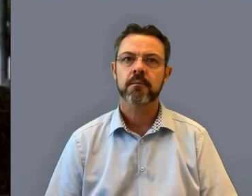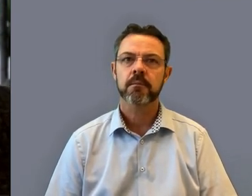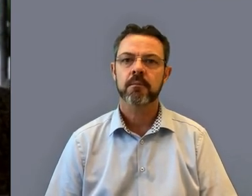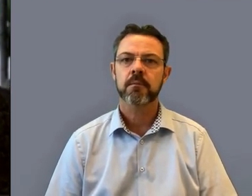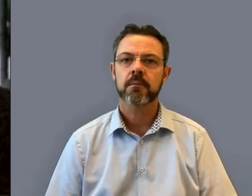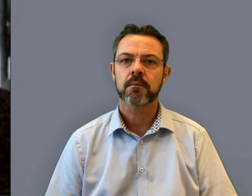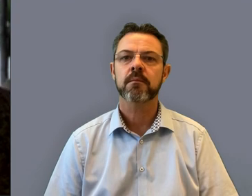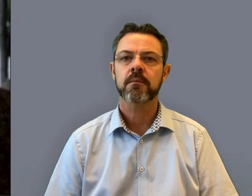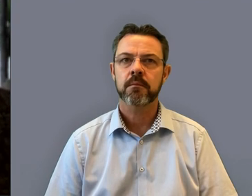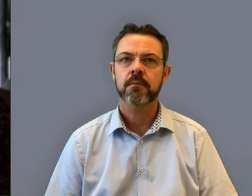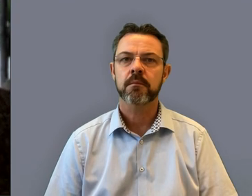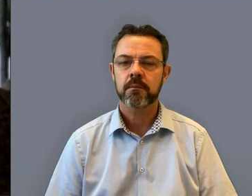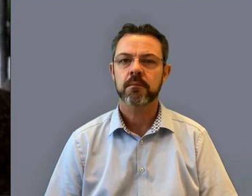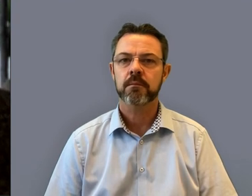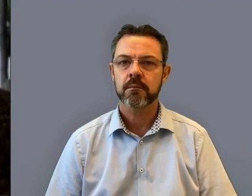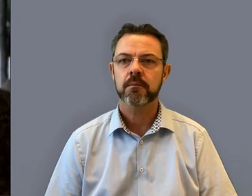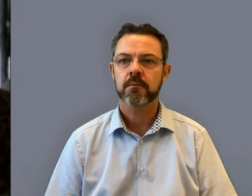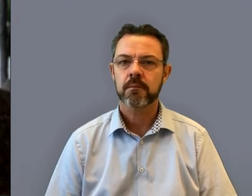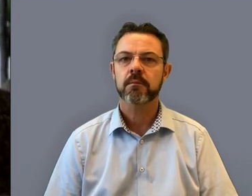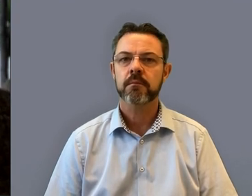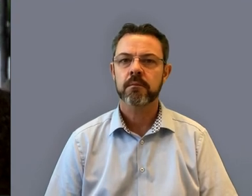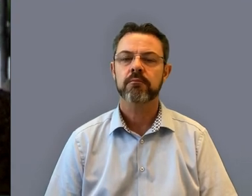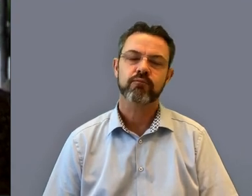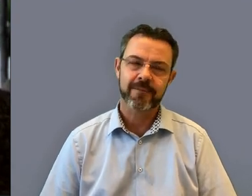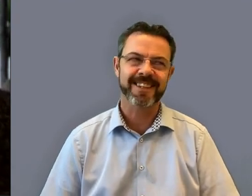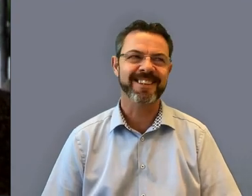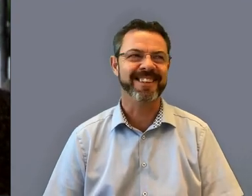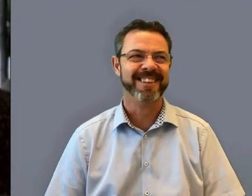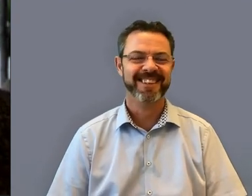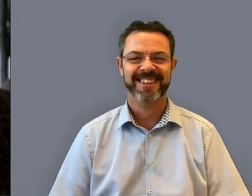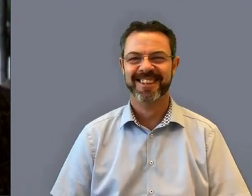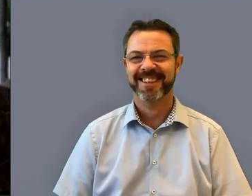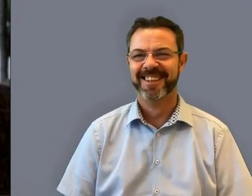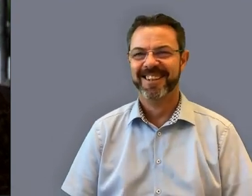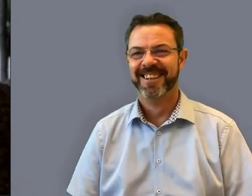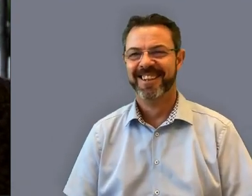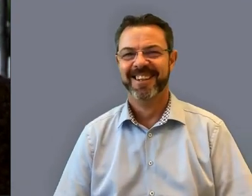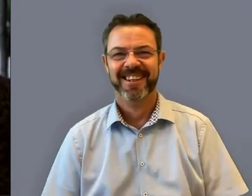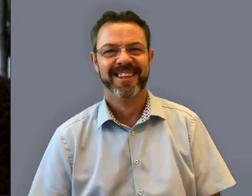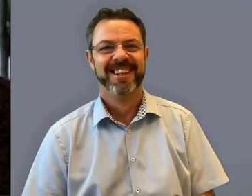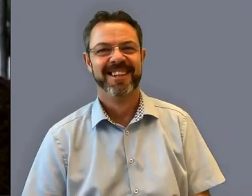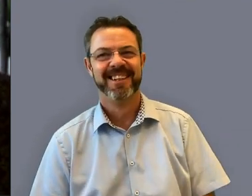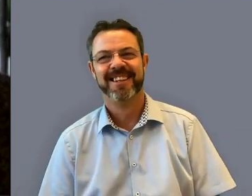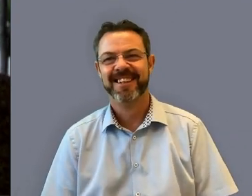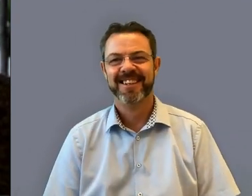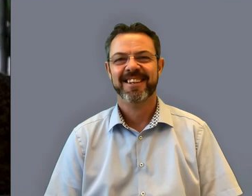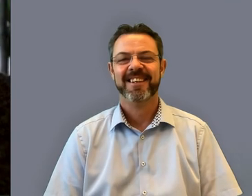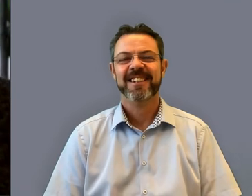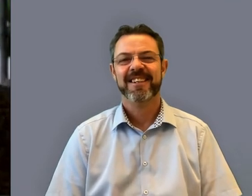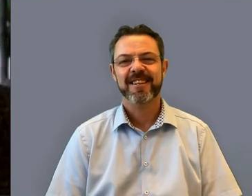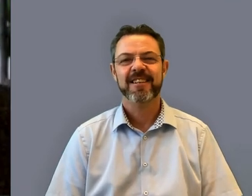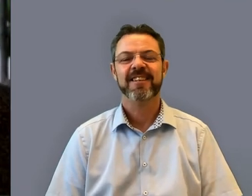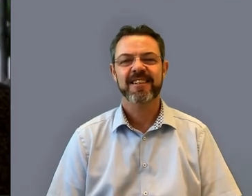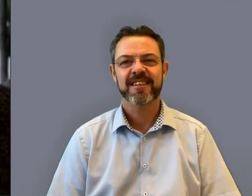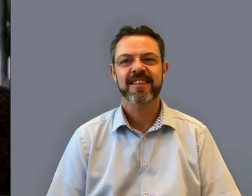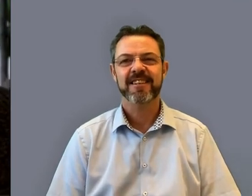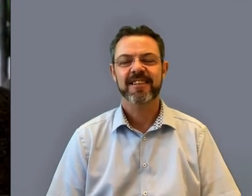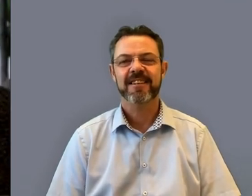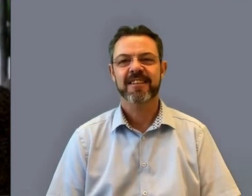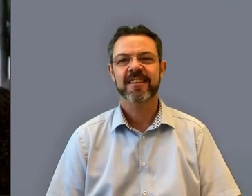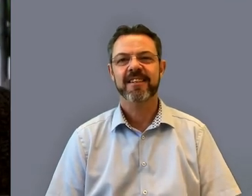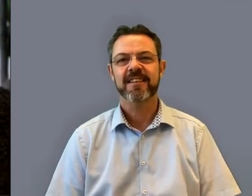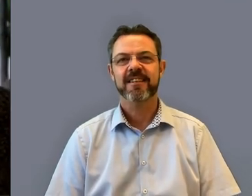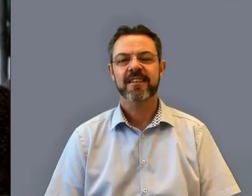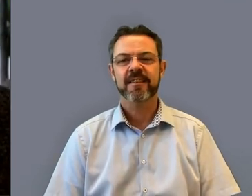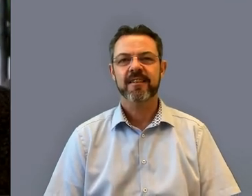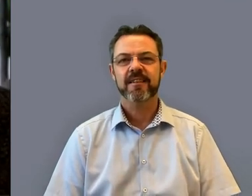imagine DHL. We'll never drive around with a 24-ton truck to do deliveries. Like, it doesn't work. It's challenging. But this is what